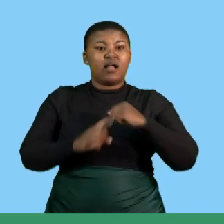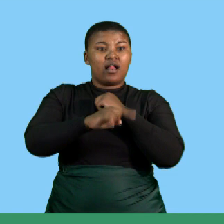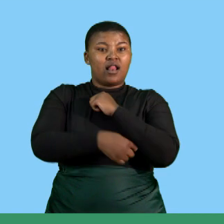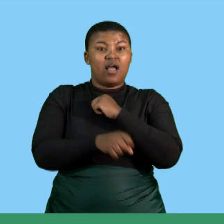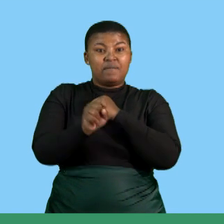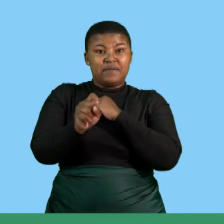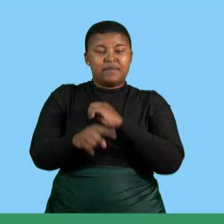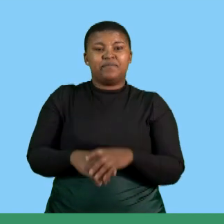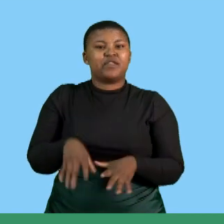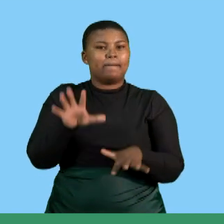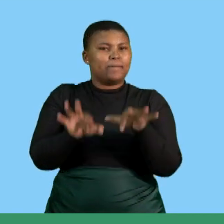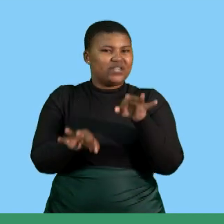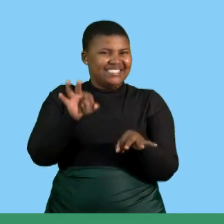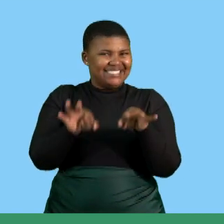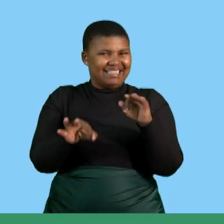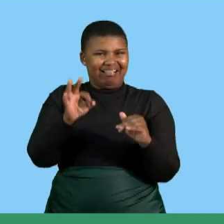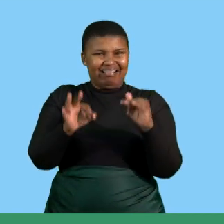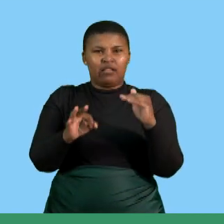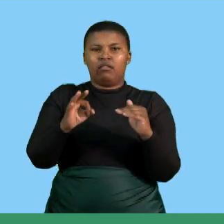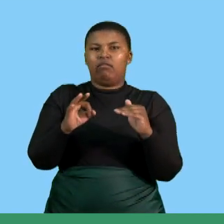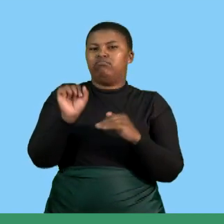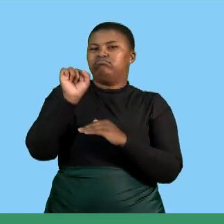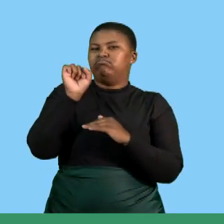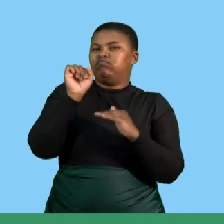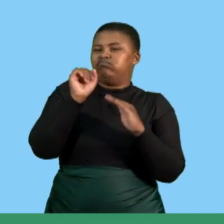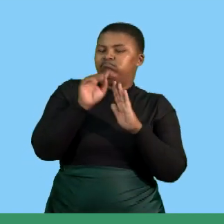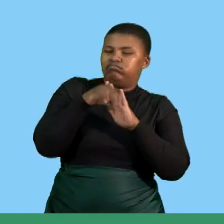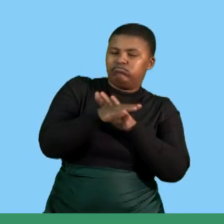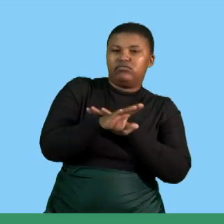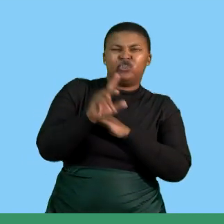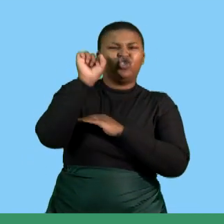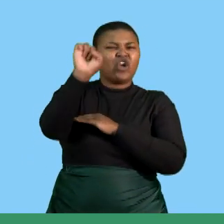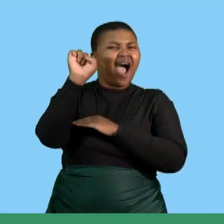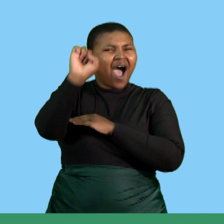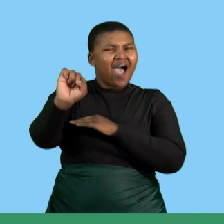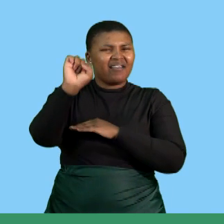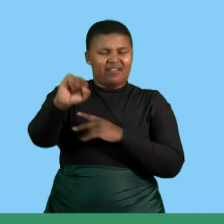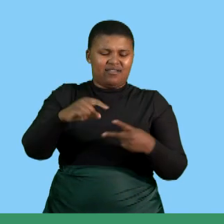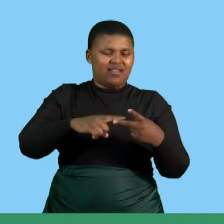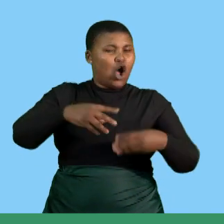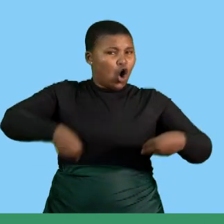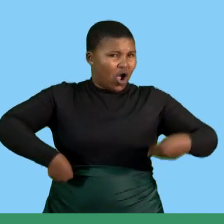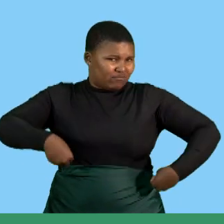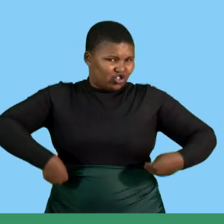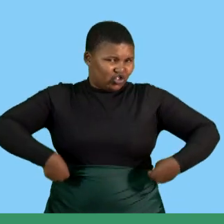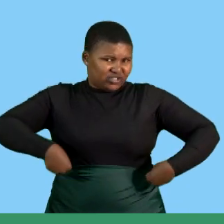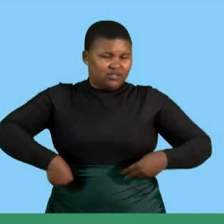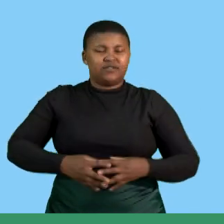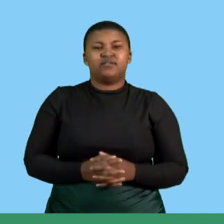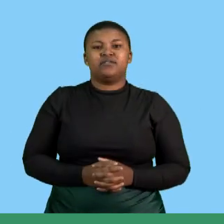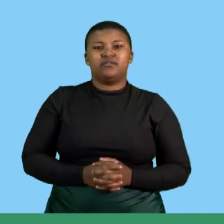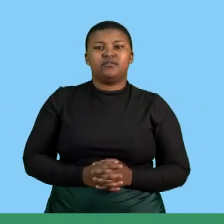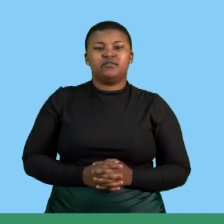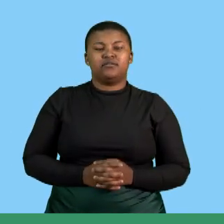then our last one, political instability like strikes and